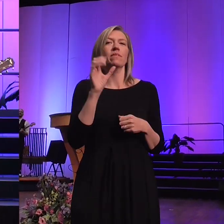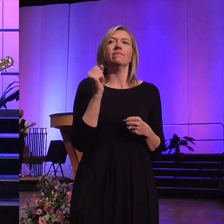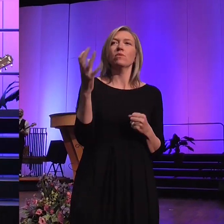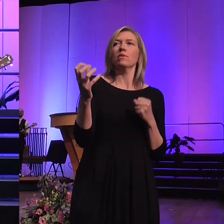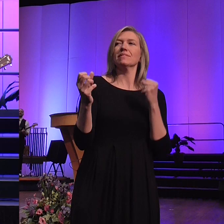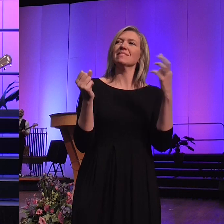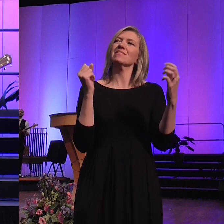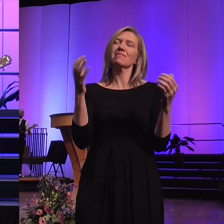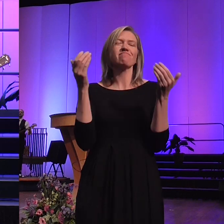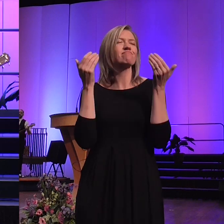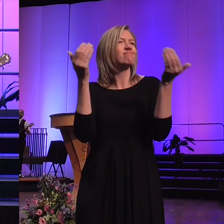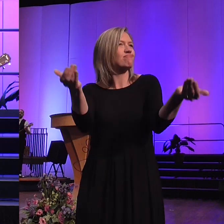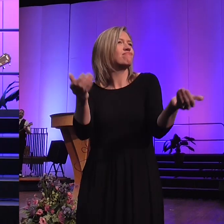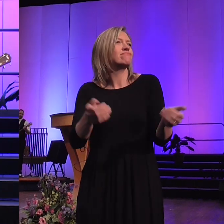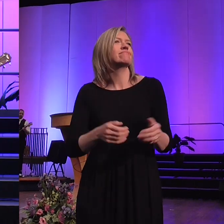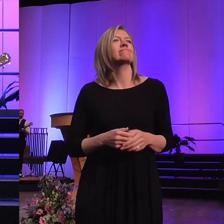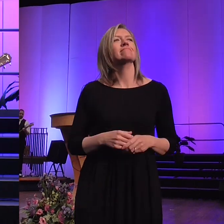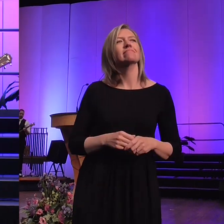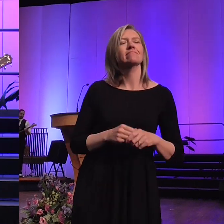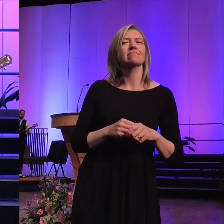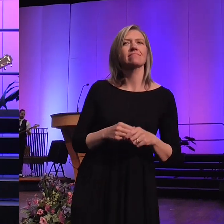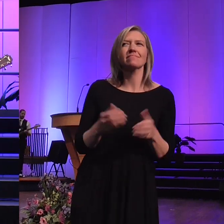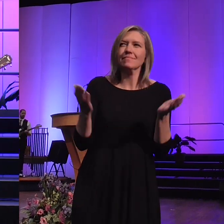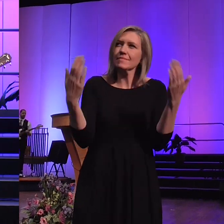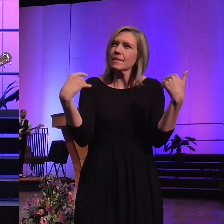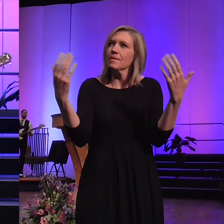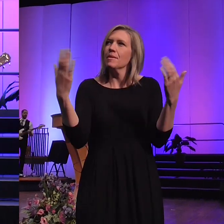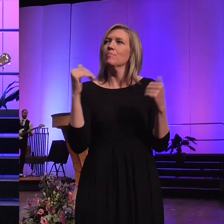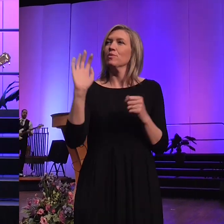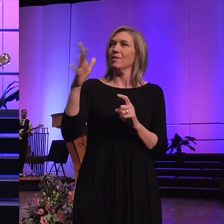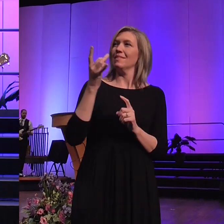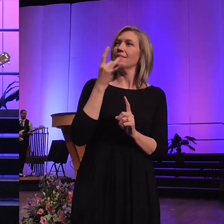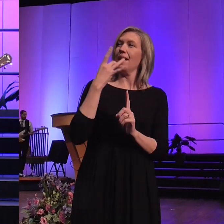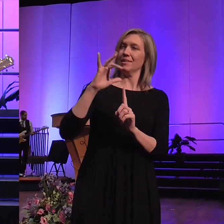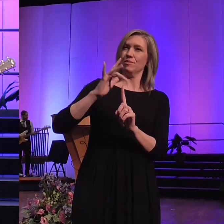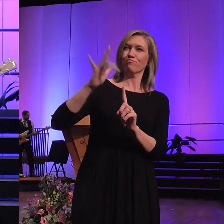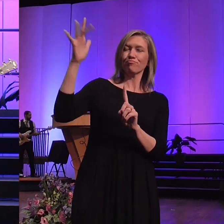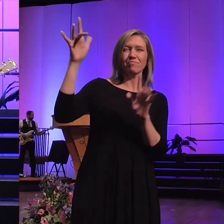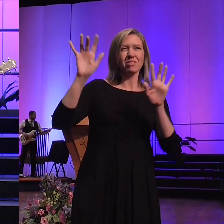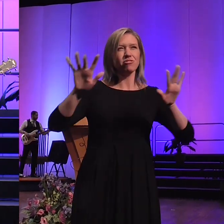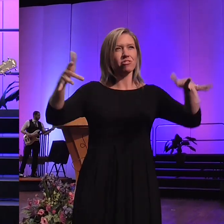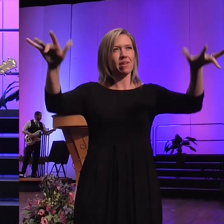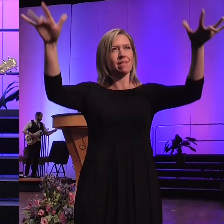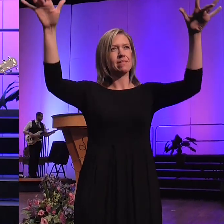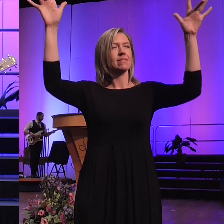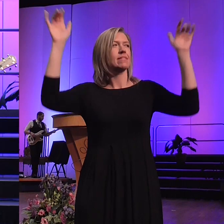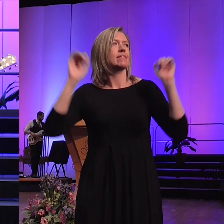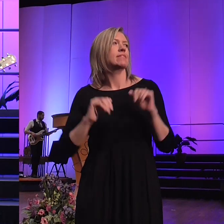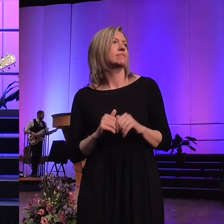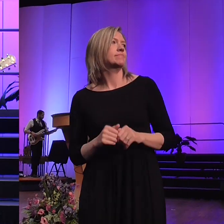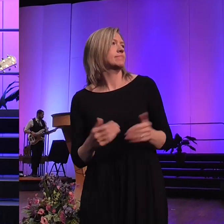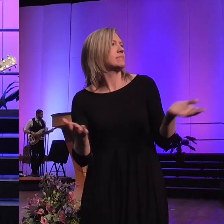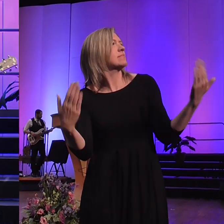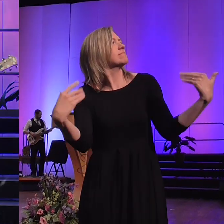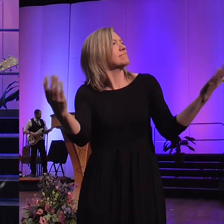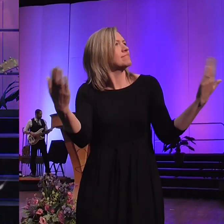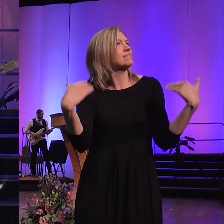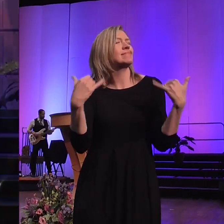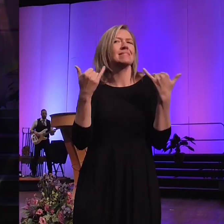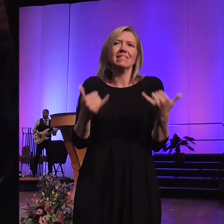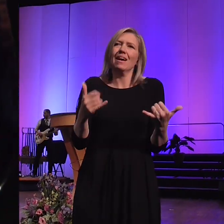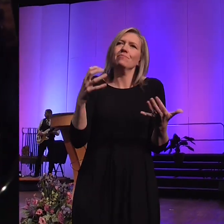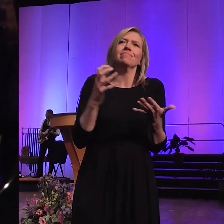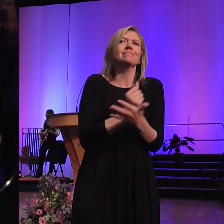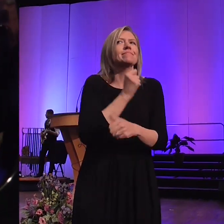lift your voice. Come, shine your light. Come,